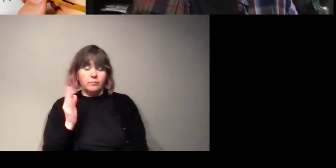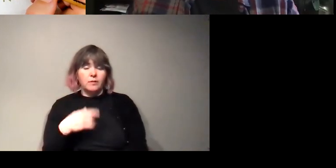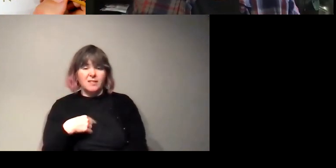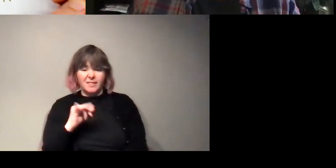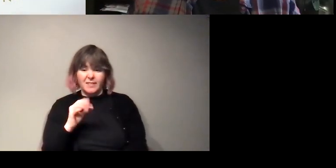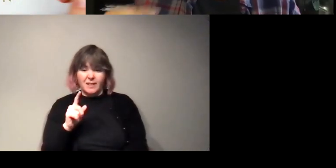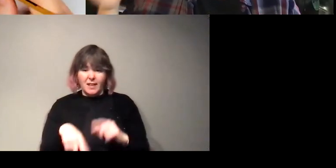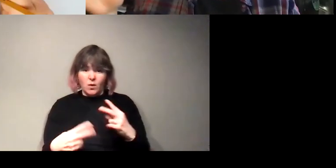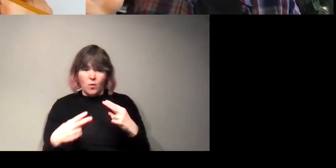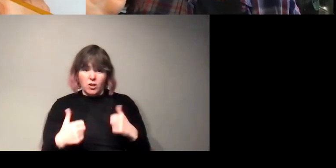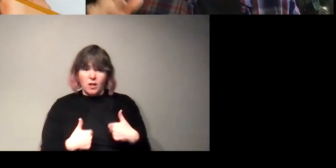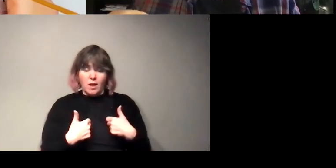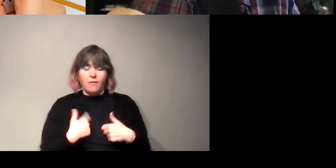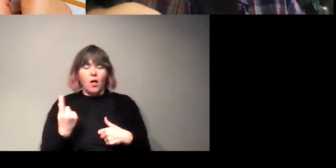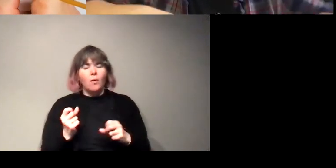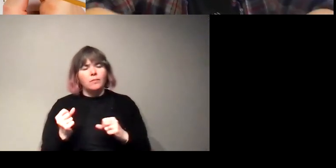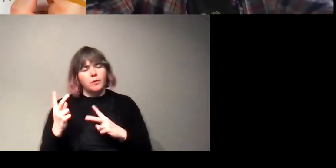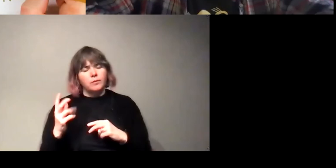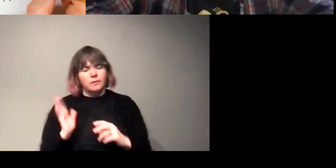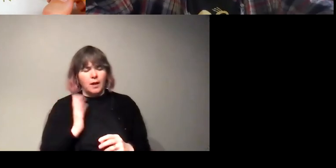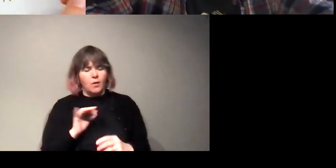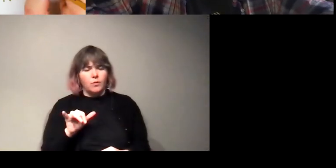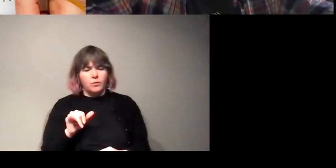on, they're always posted to